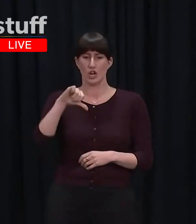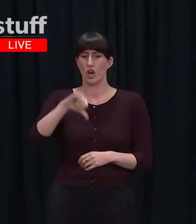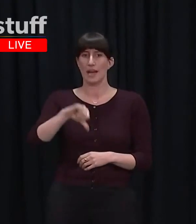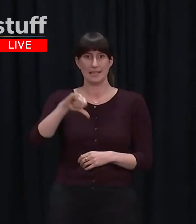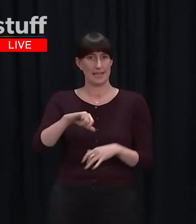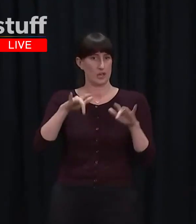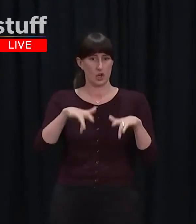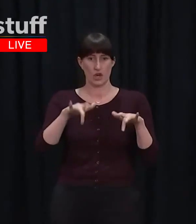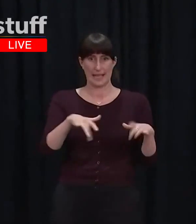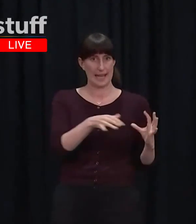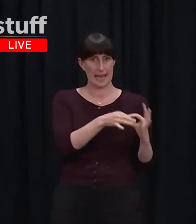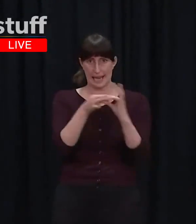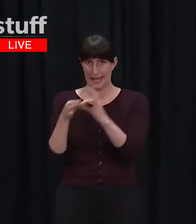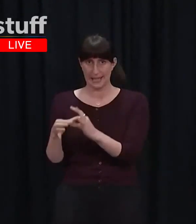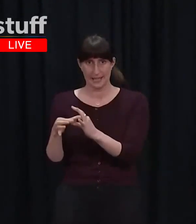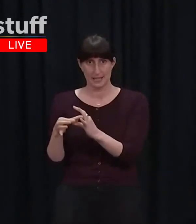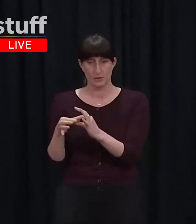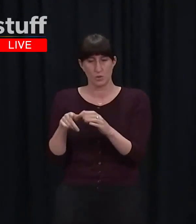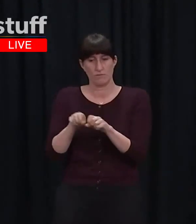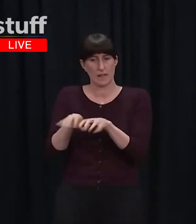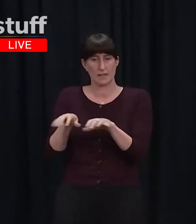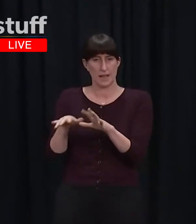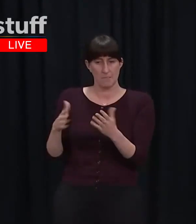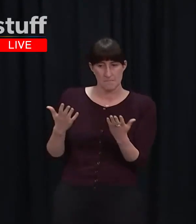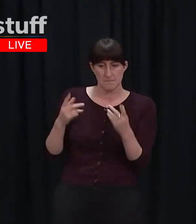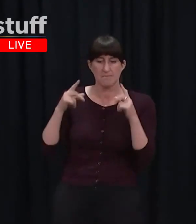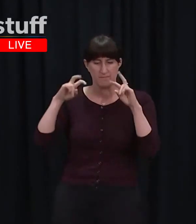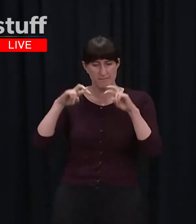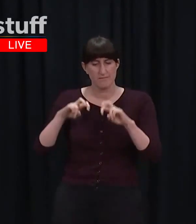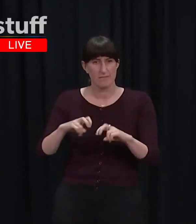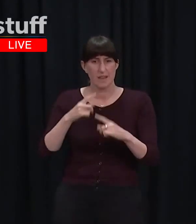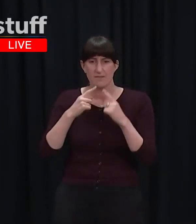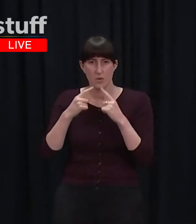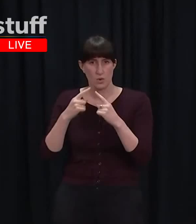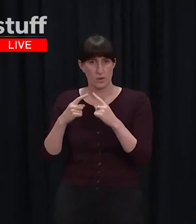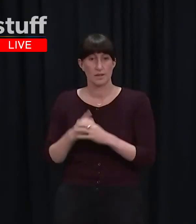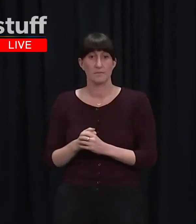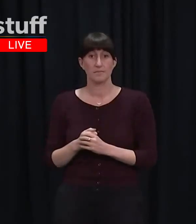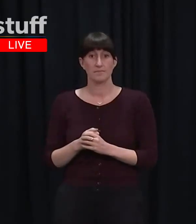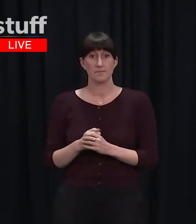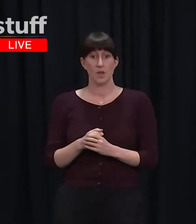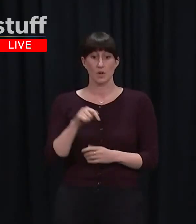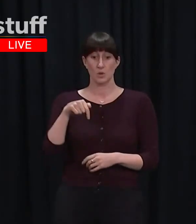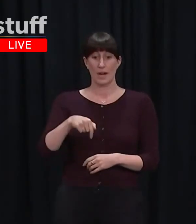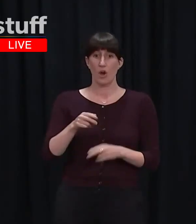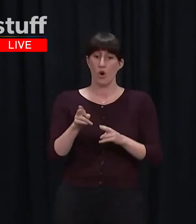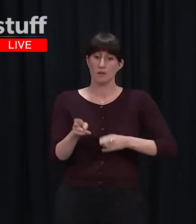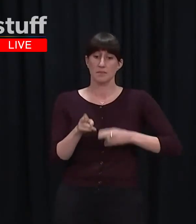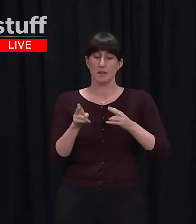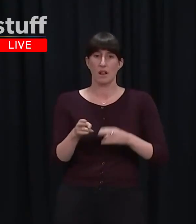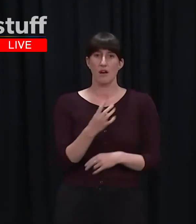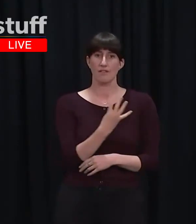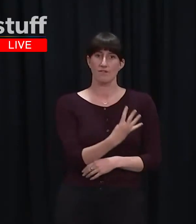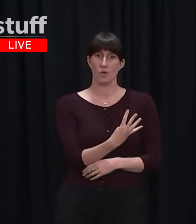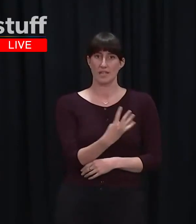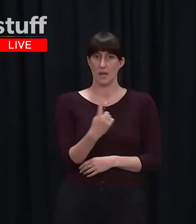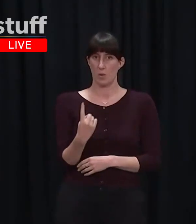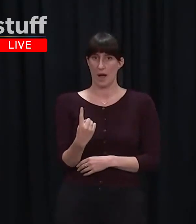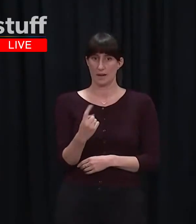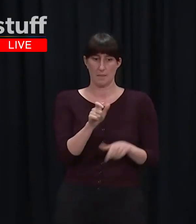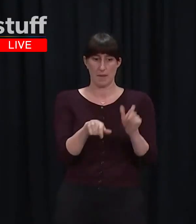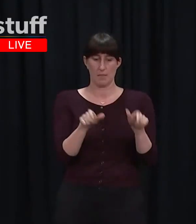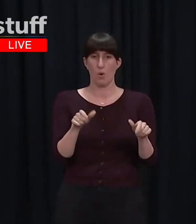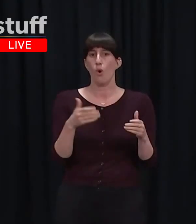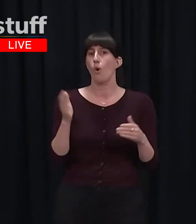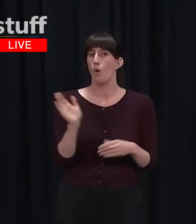this point, with investigations ongoing. Today there are 41 people in hospital with COVID-19, all